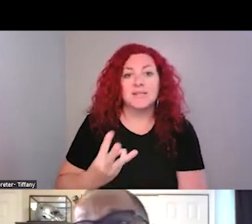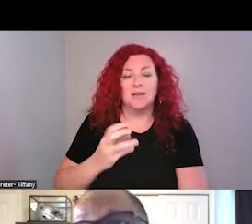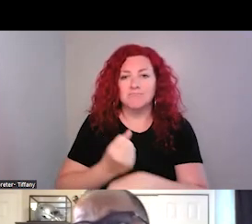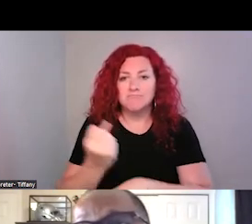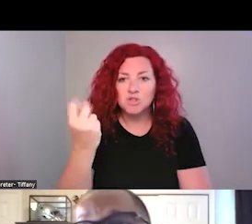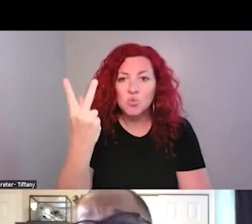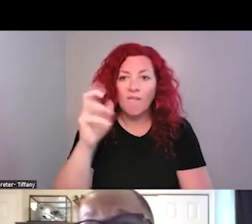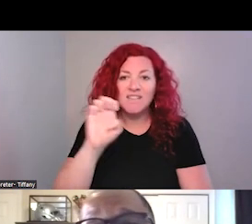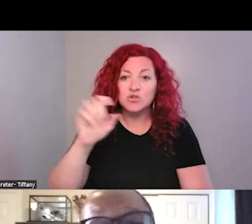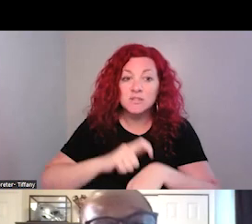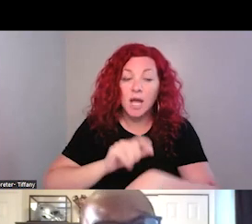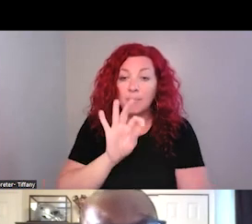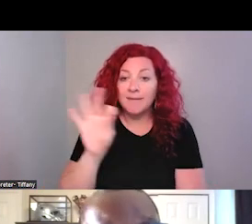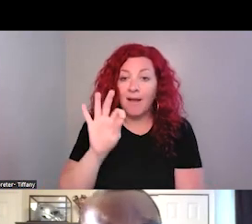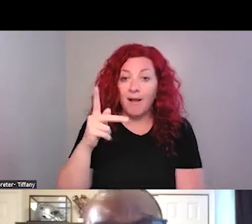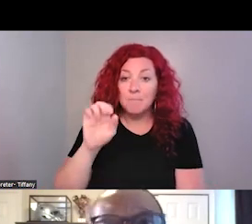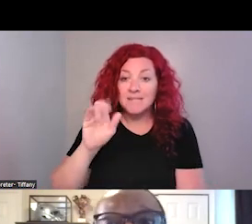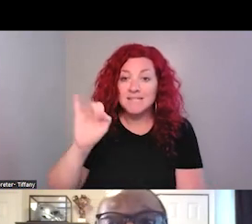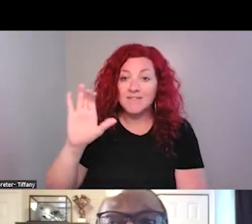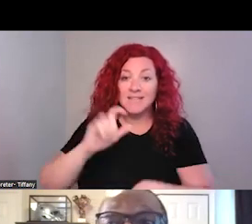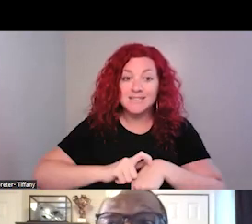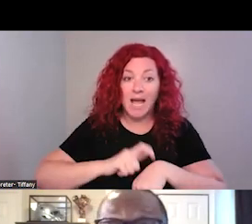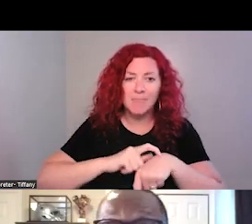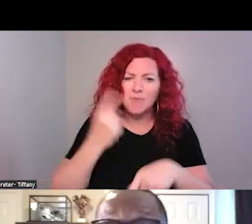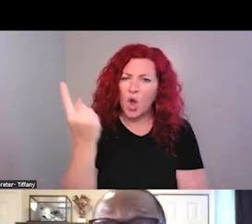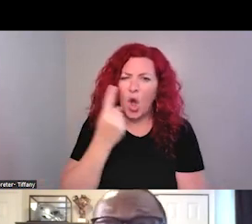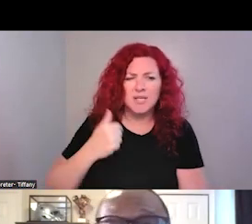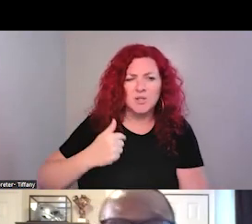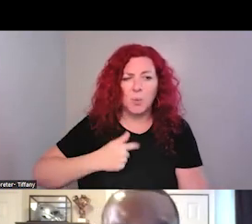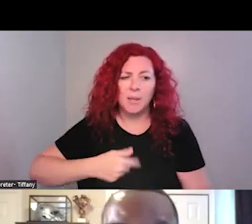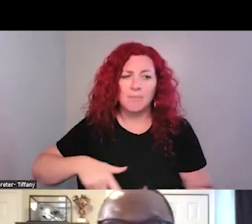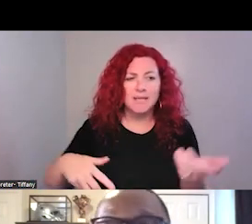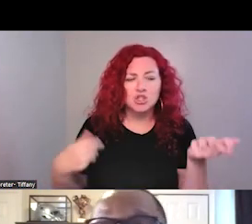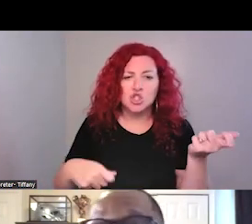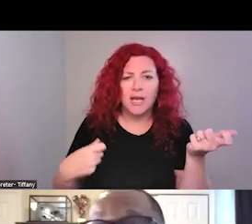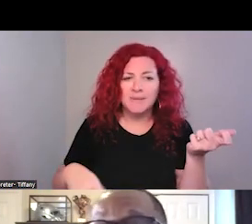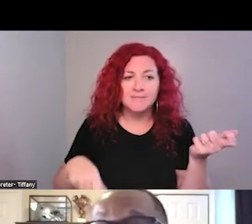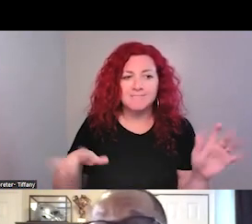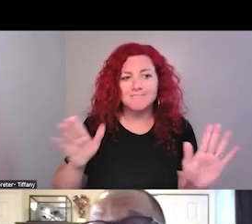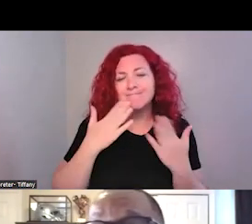Eastern Time, 9 Pacific, where as always, we be jamming. Thank you.